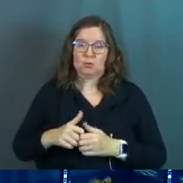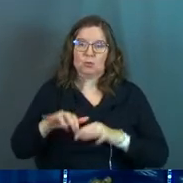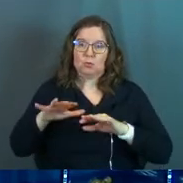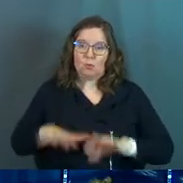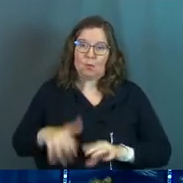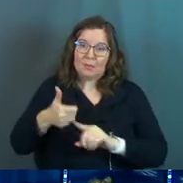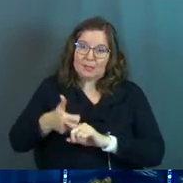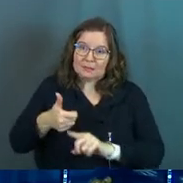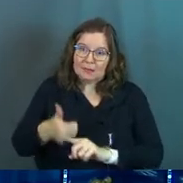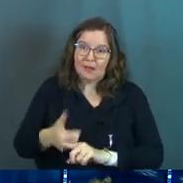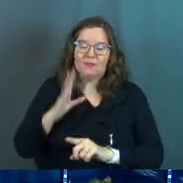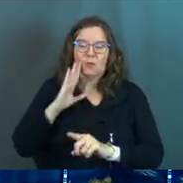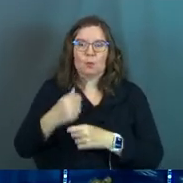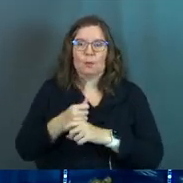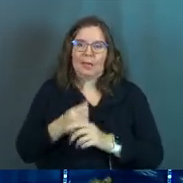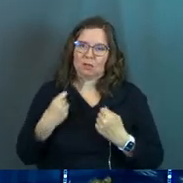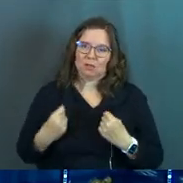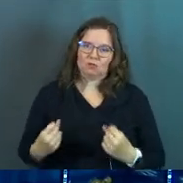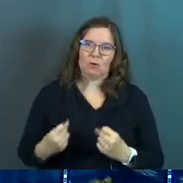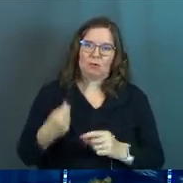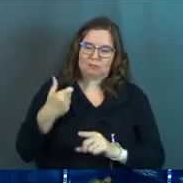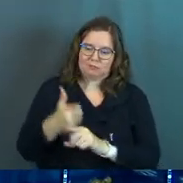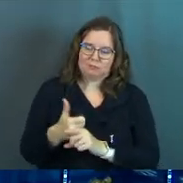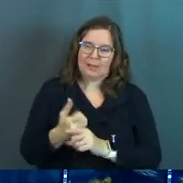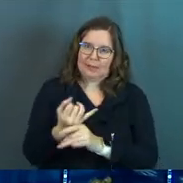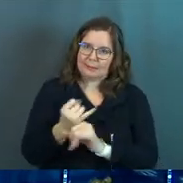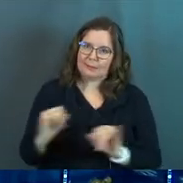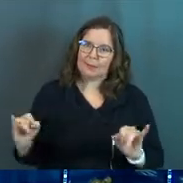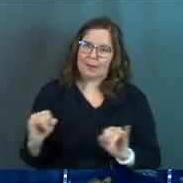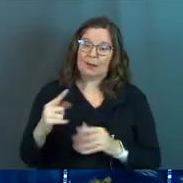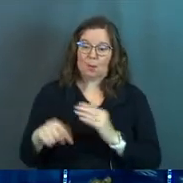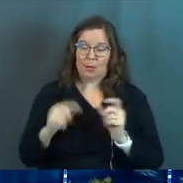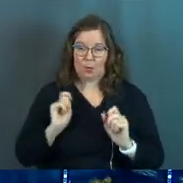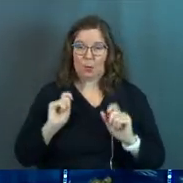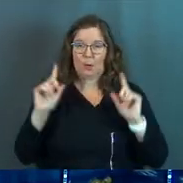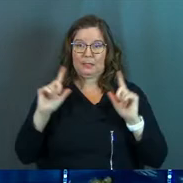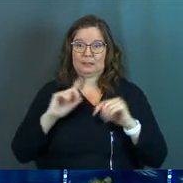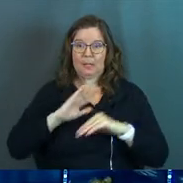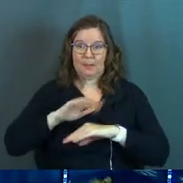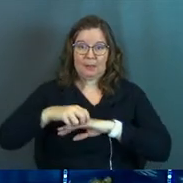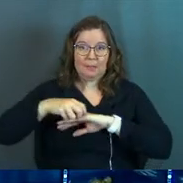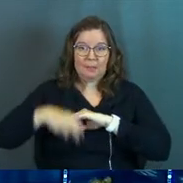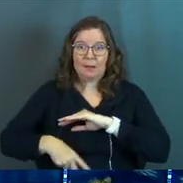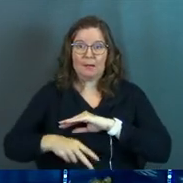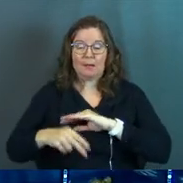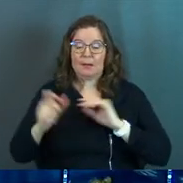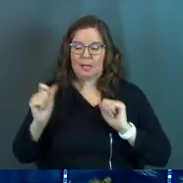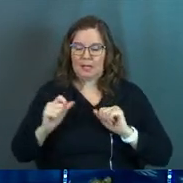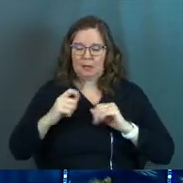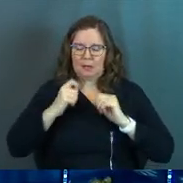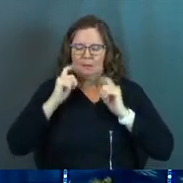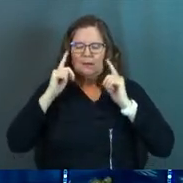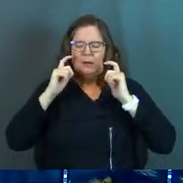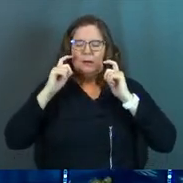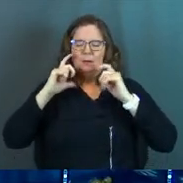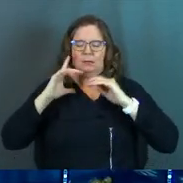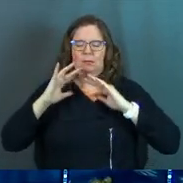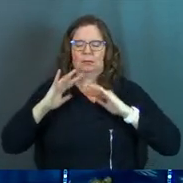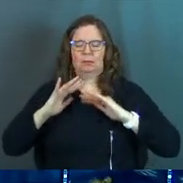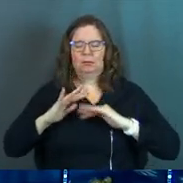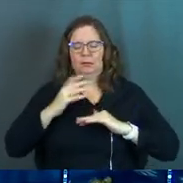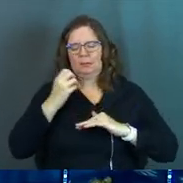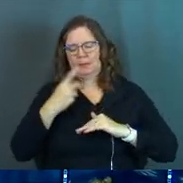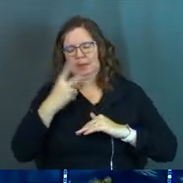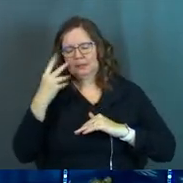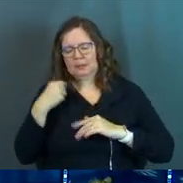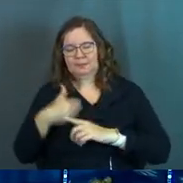soothe itself, you will make it strong and independent. And when it wakes up in the middle of the night, it can calm itself down, go back